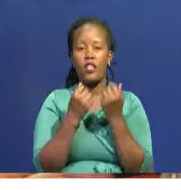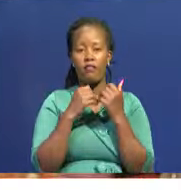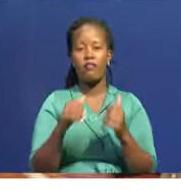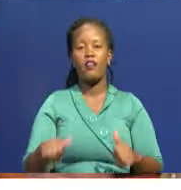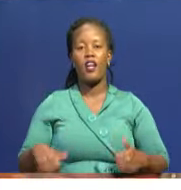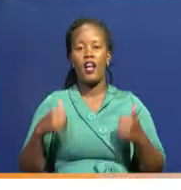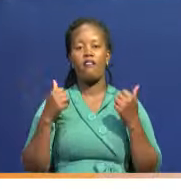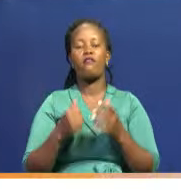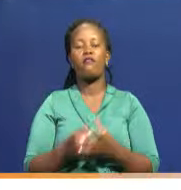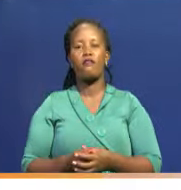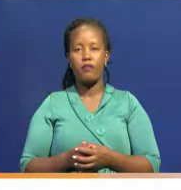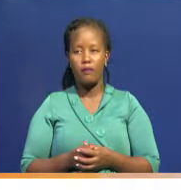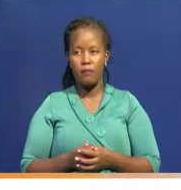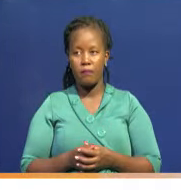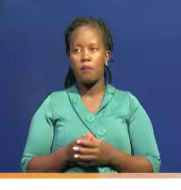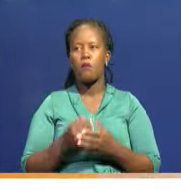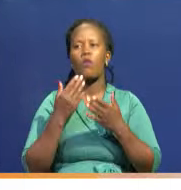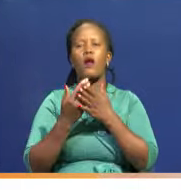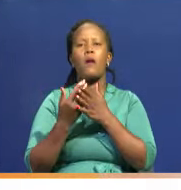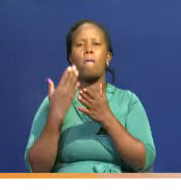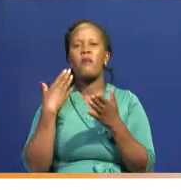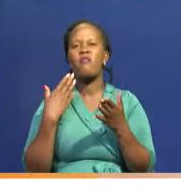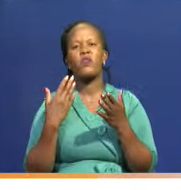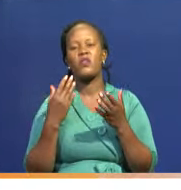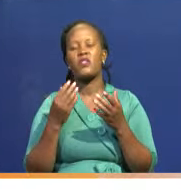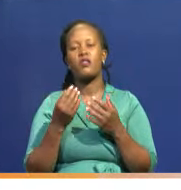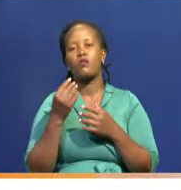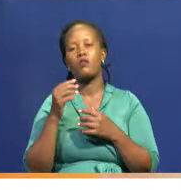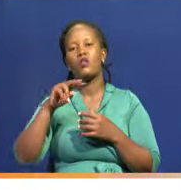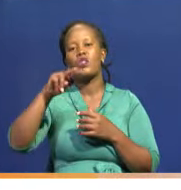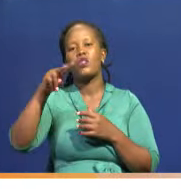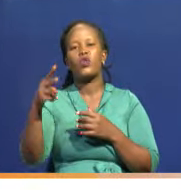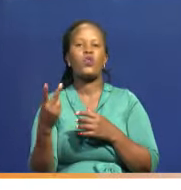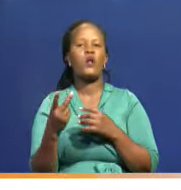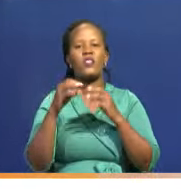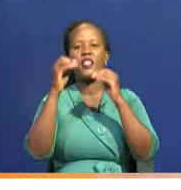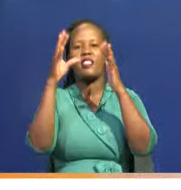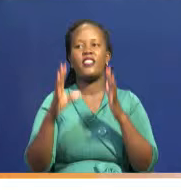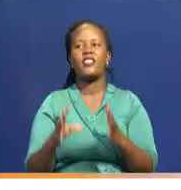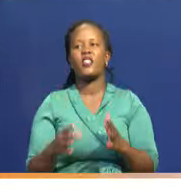miongoni mwa wanachama. We used to lose about 2,000 teachers a year.